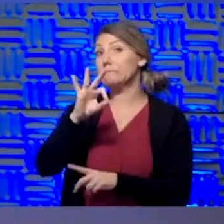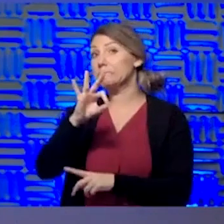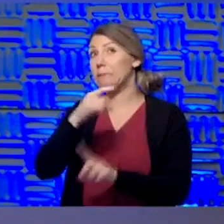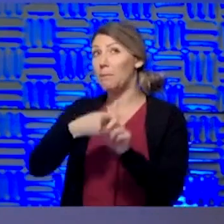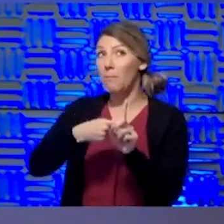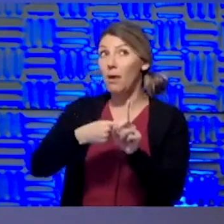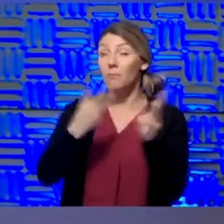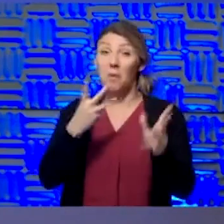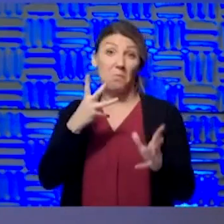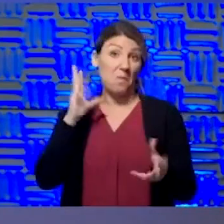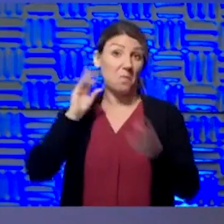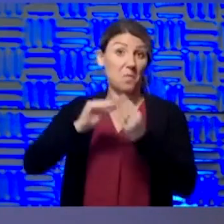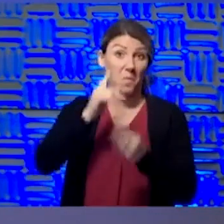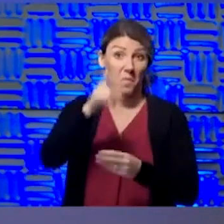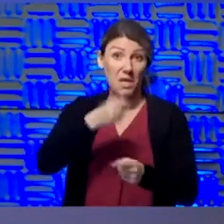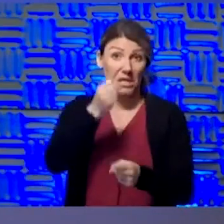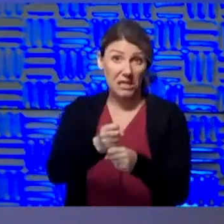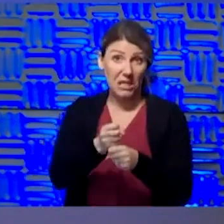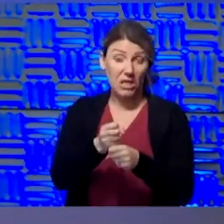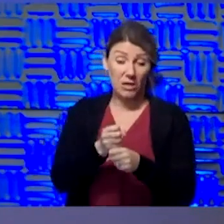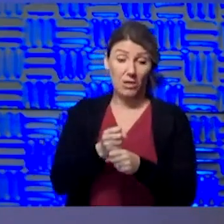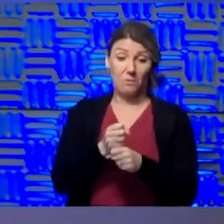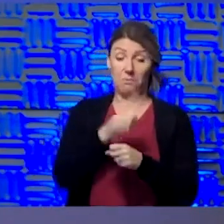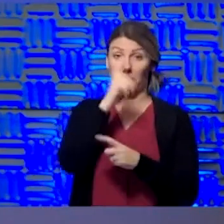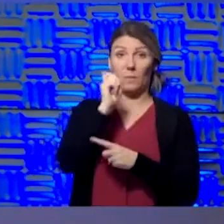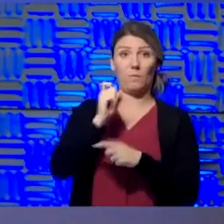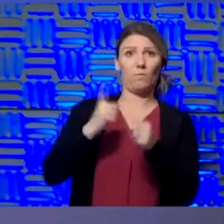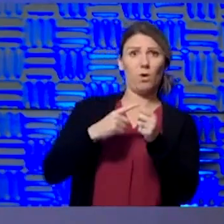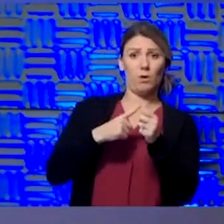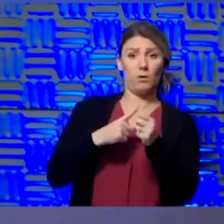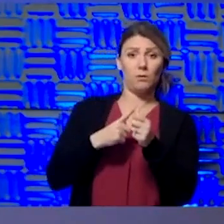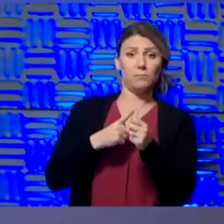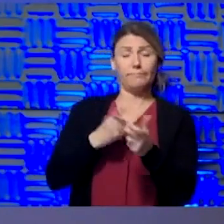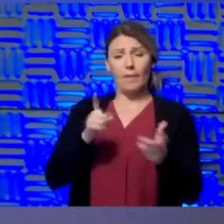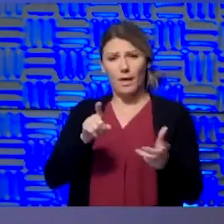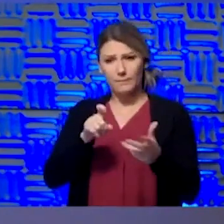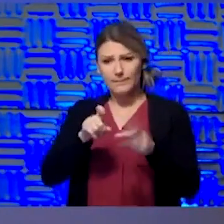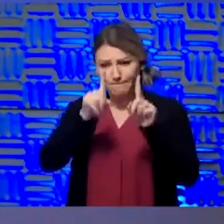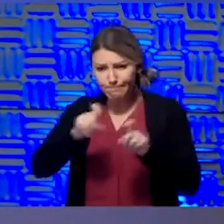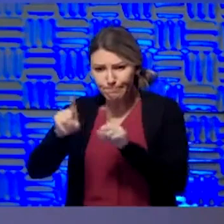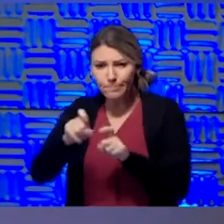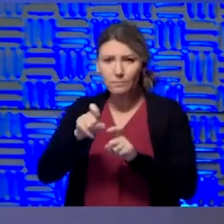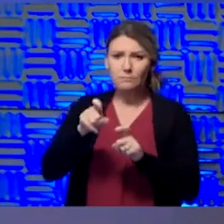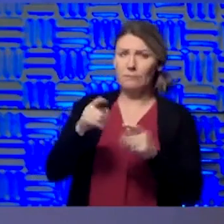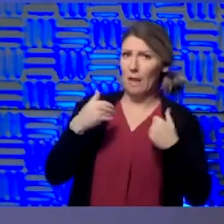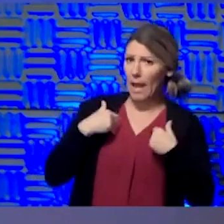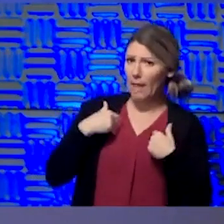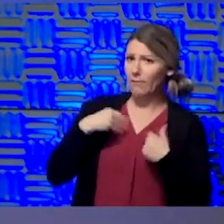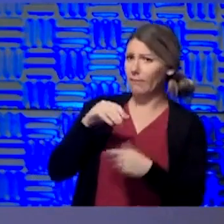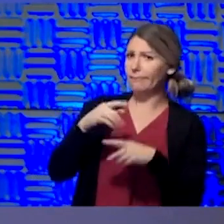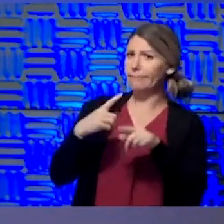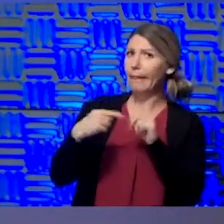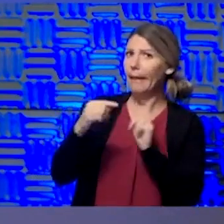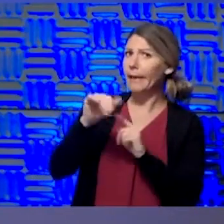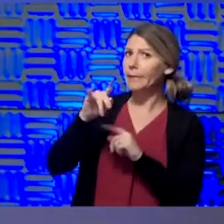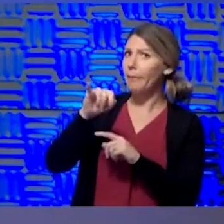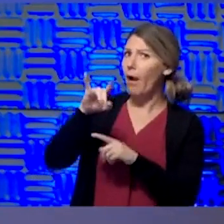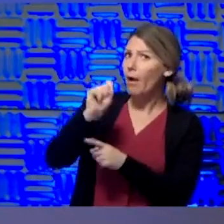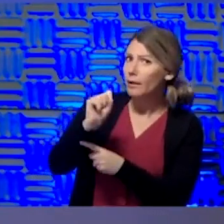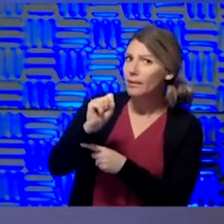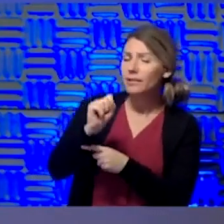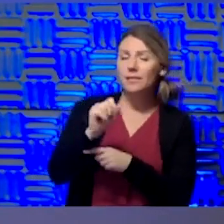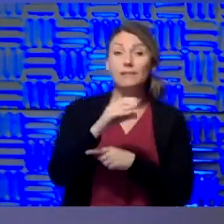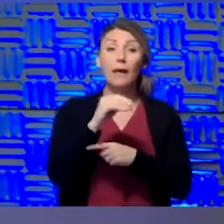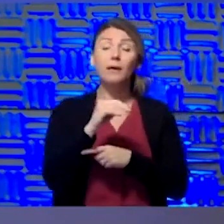at, well, number one, do you have antibodies? And we know that the antibody testing, although Dr. Stites said it is getting better and we are getting more